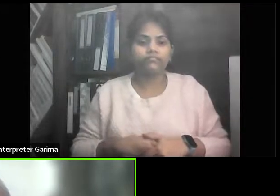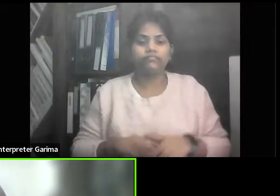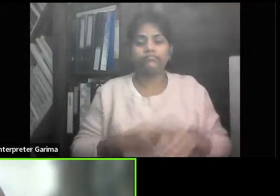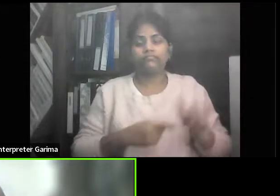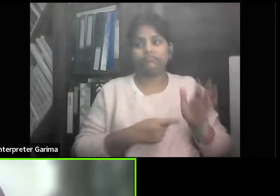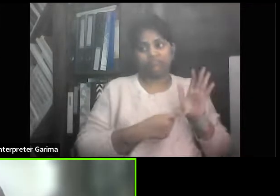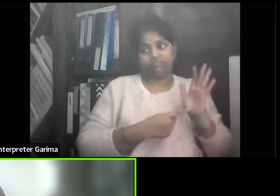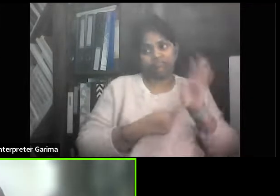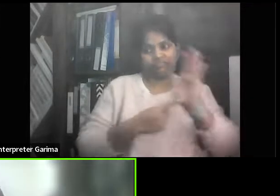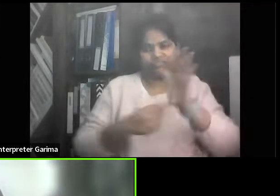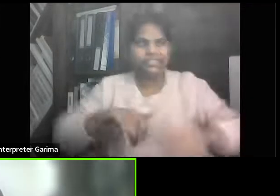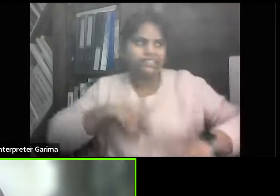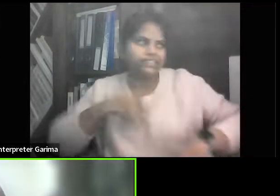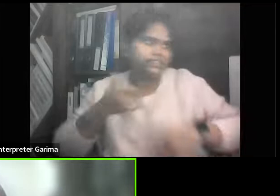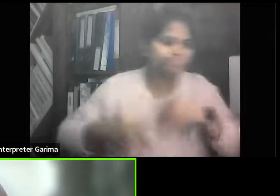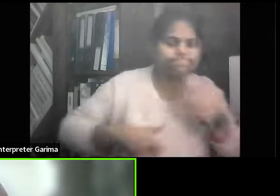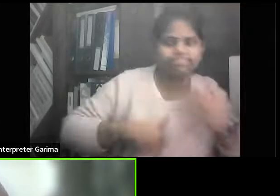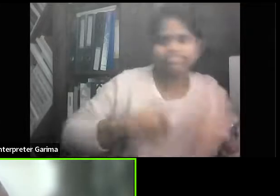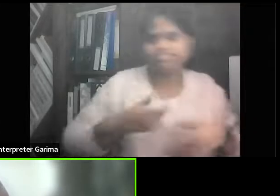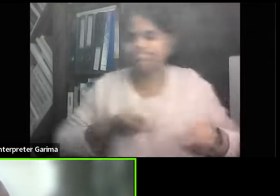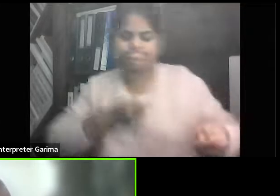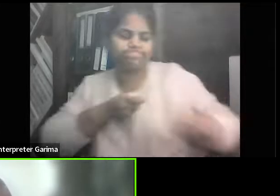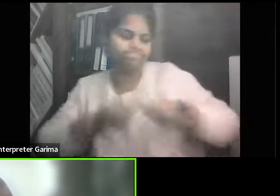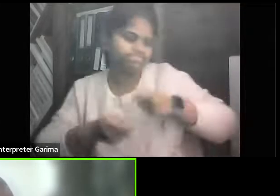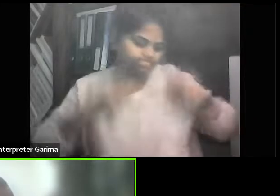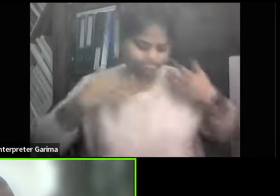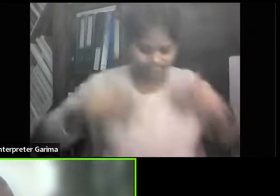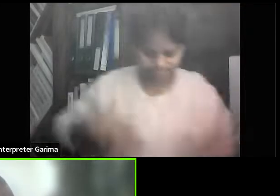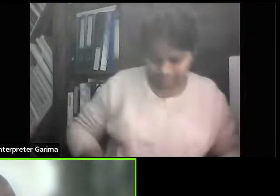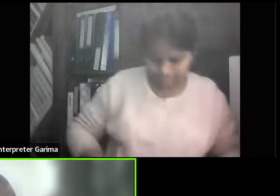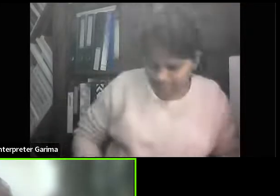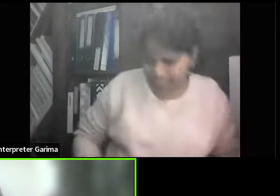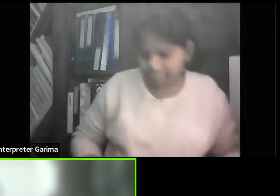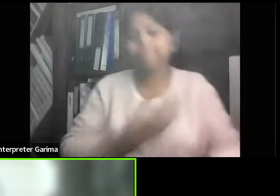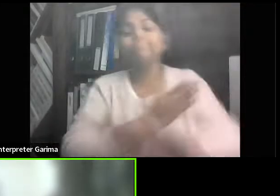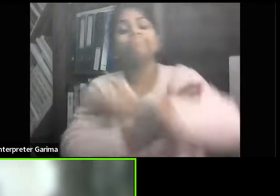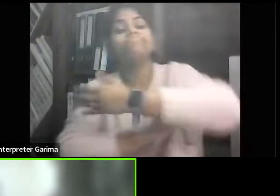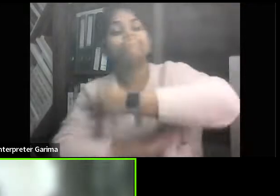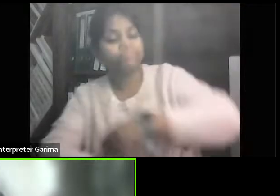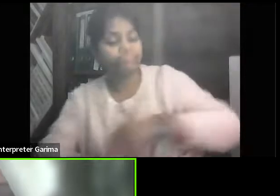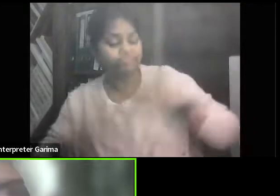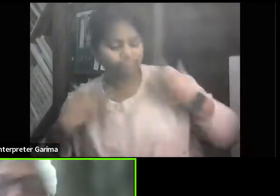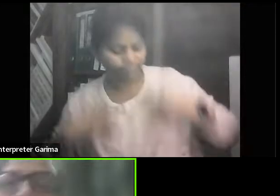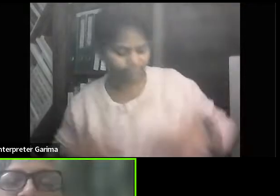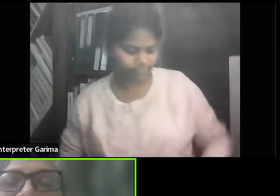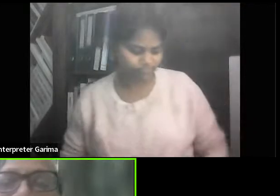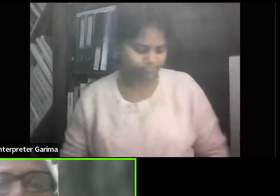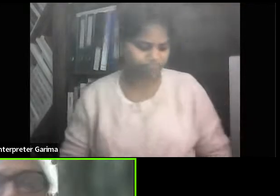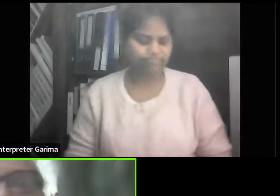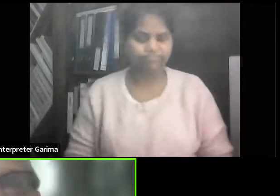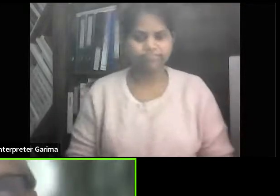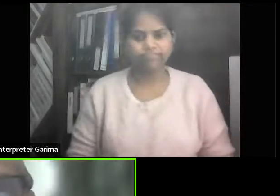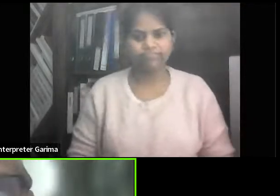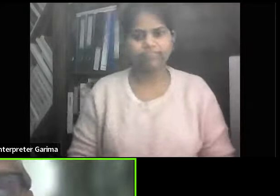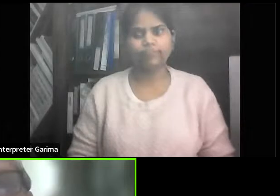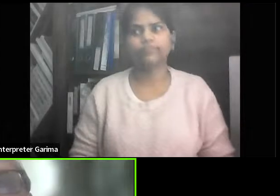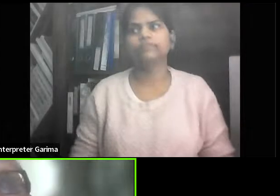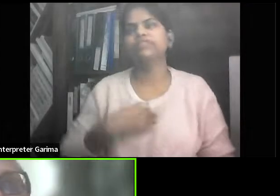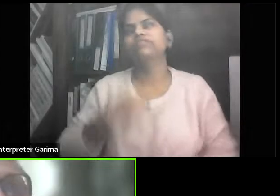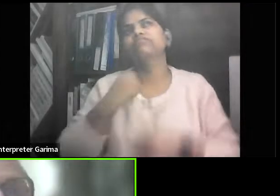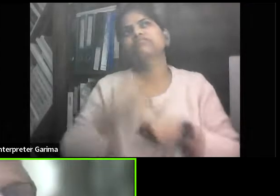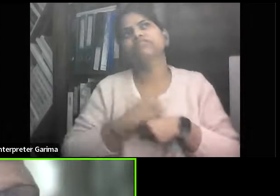of anxiety about dealing with the human body, the disabled body, apart from the more generally